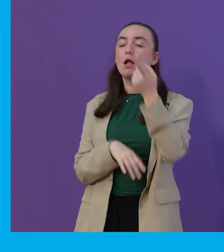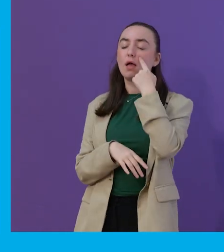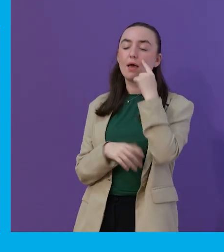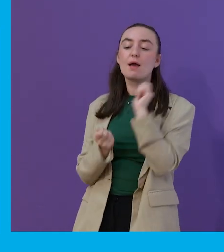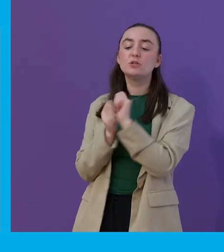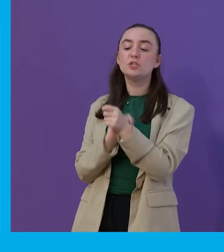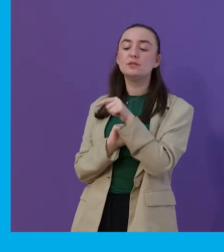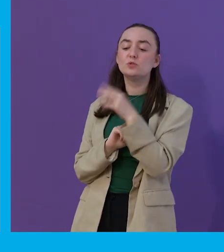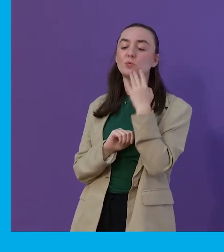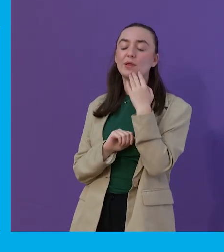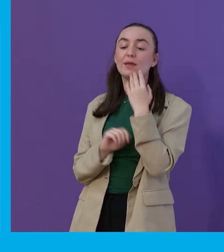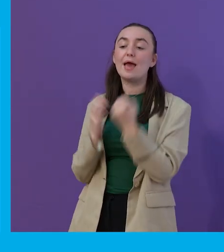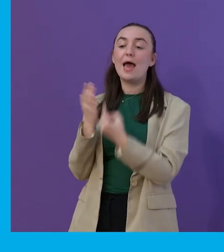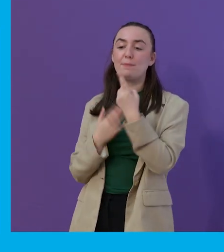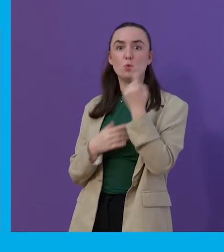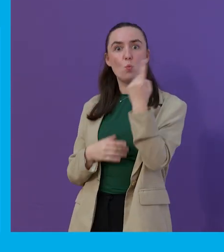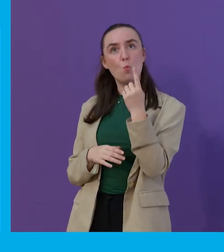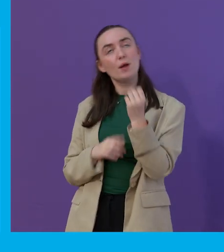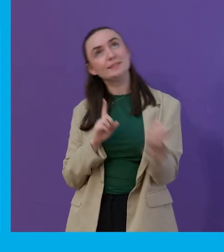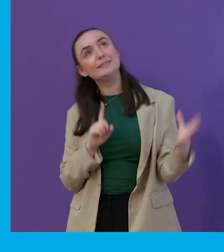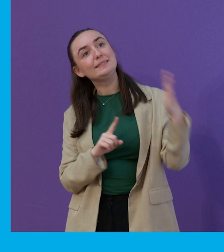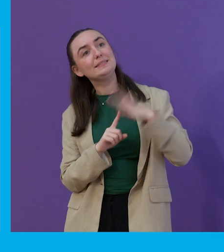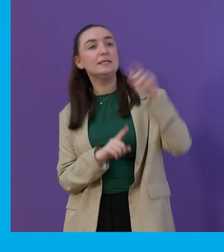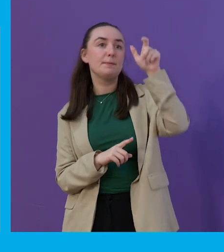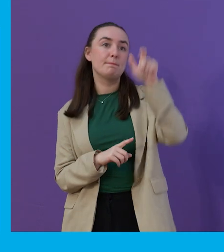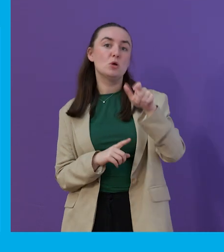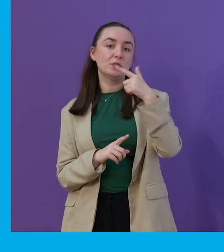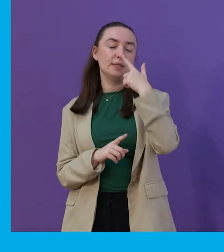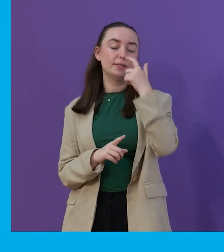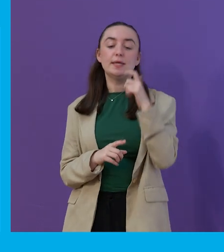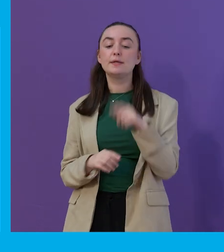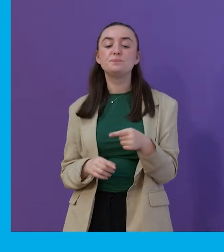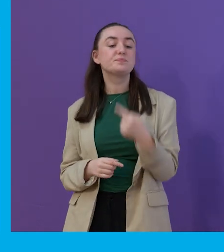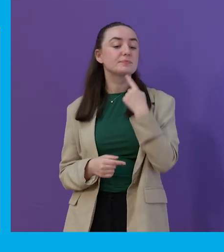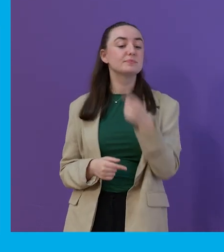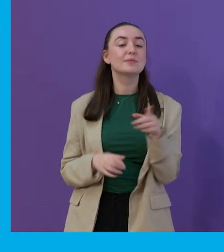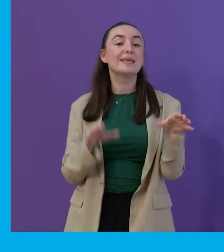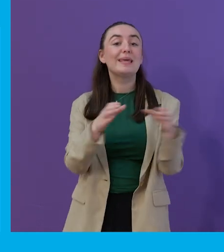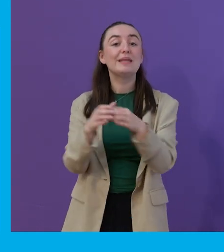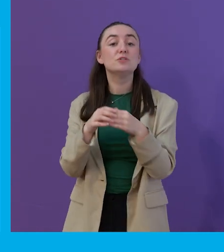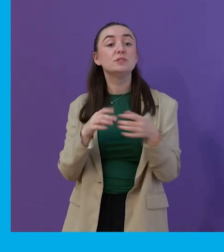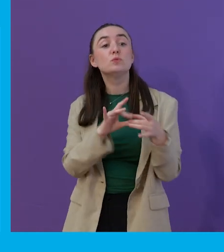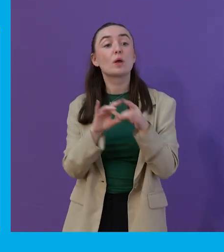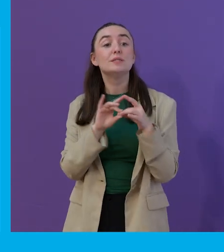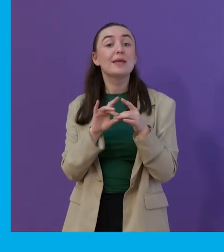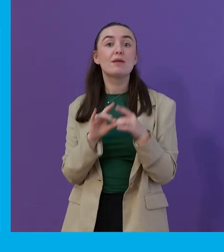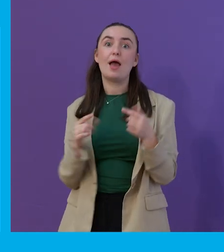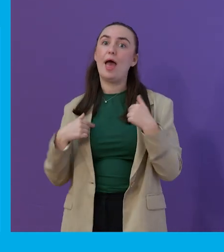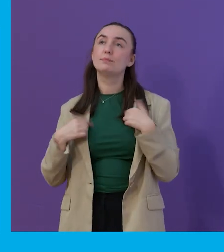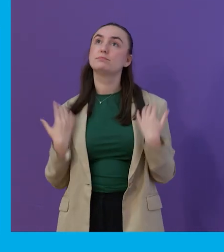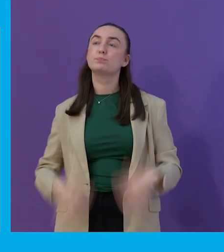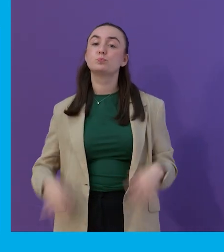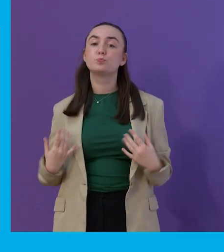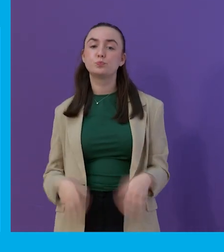difference having one key person makes to getting agencies to work together. I'd never seen anything like it, I'll be honest. So I